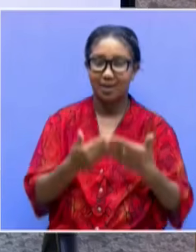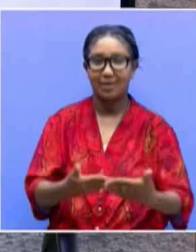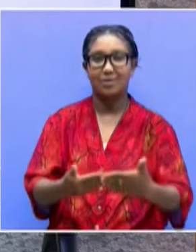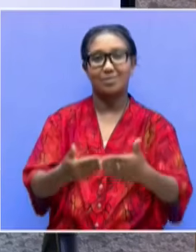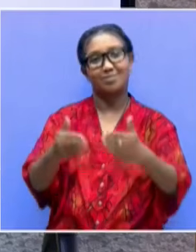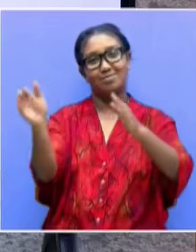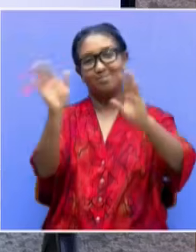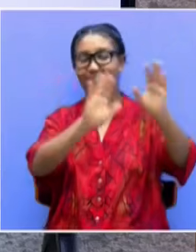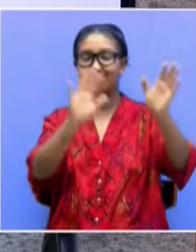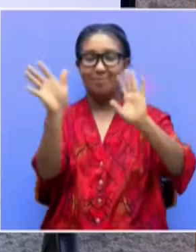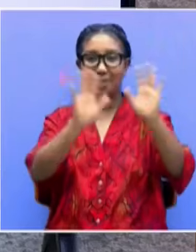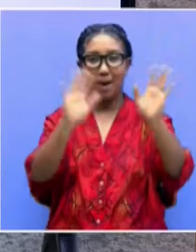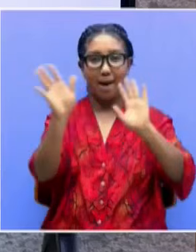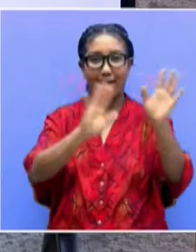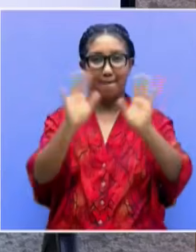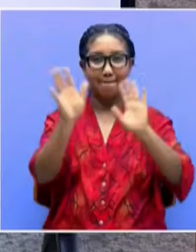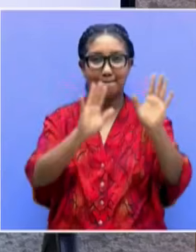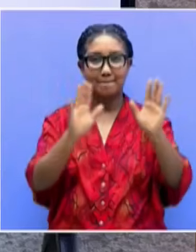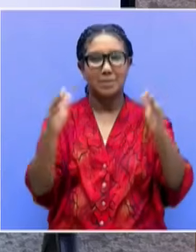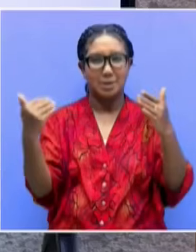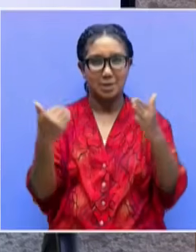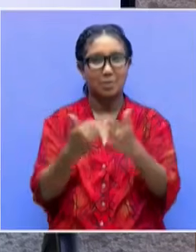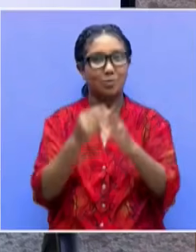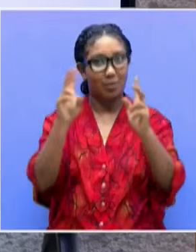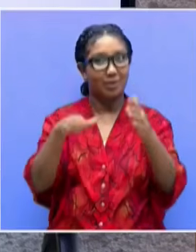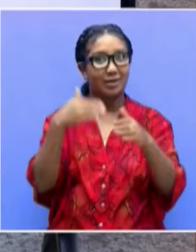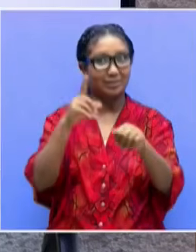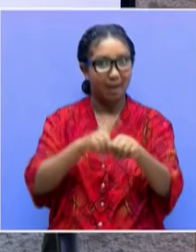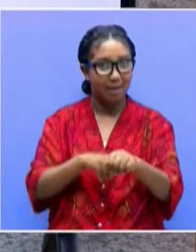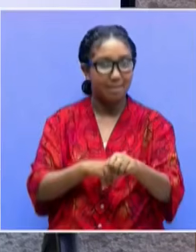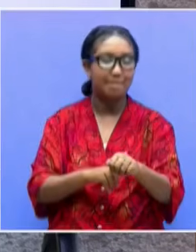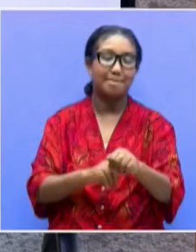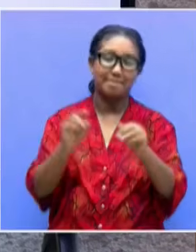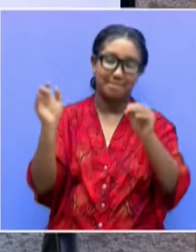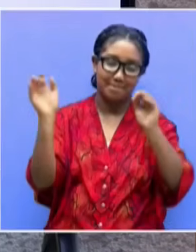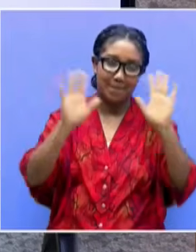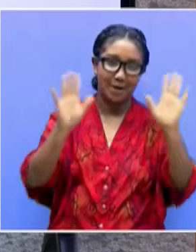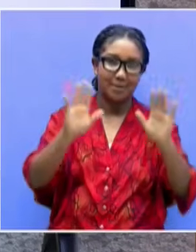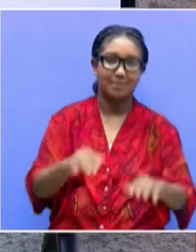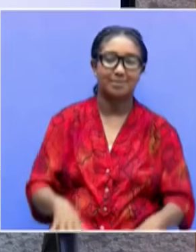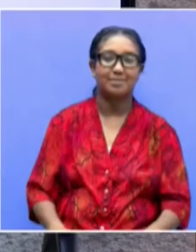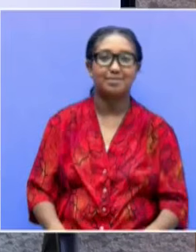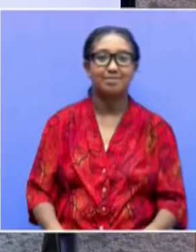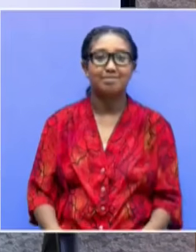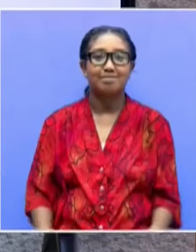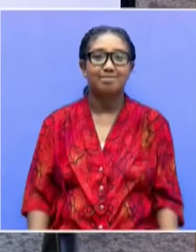I'll see you next week with a new topic. Until then, have a good one.